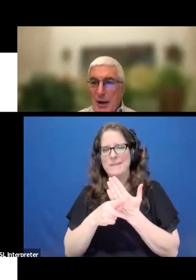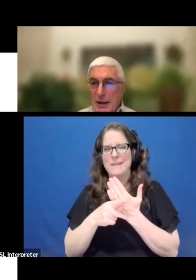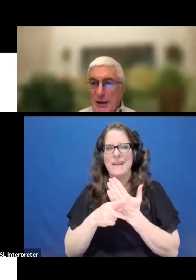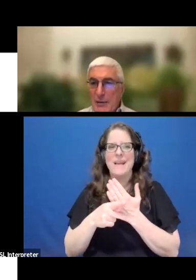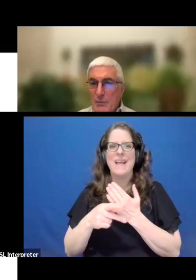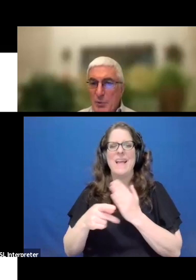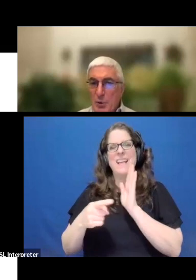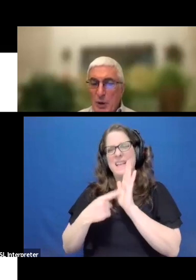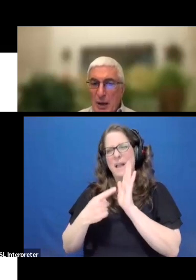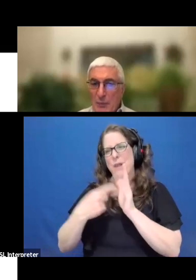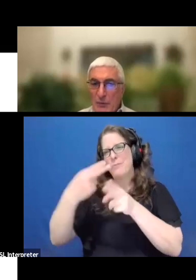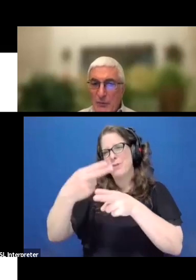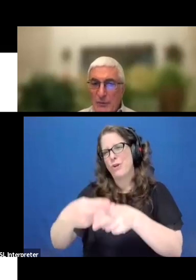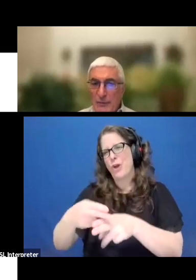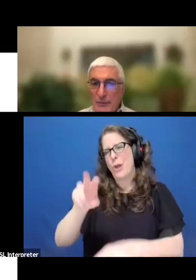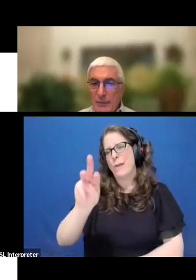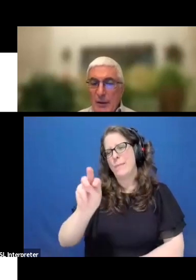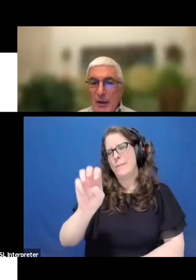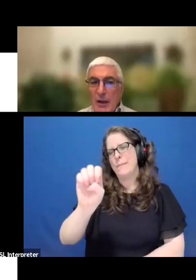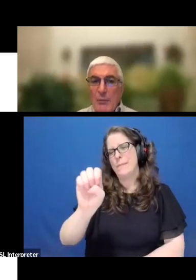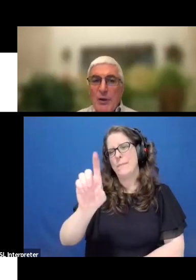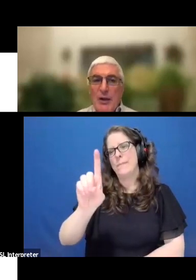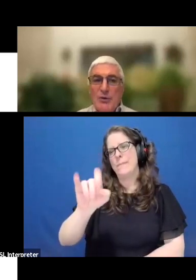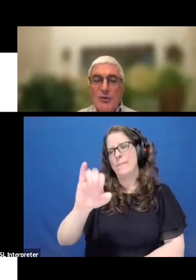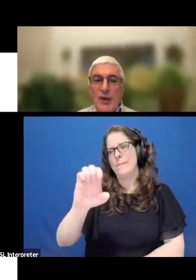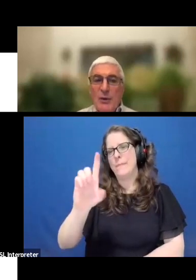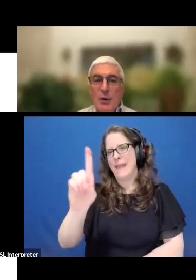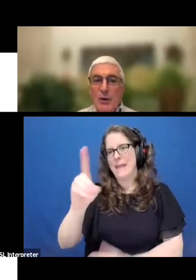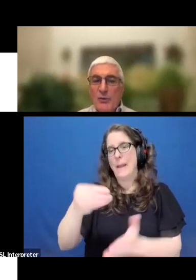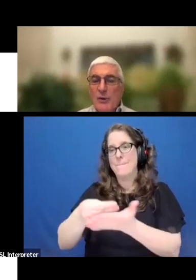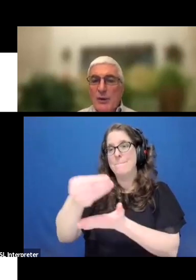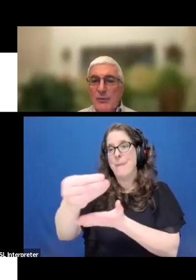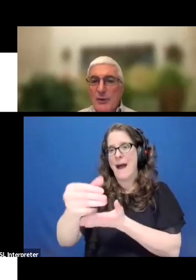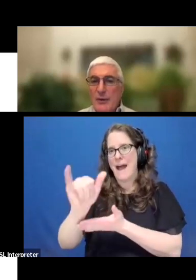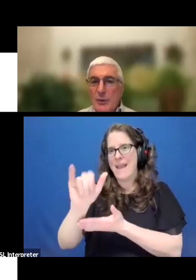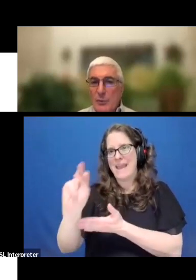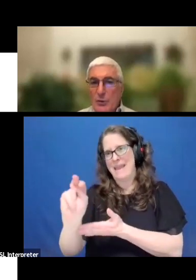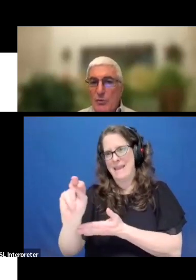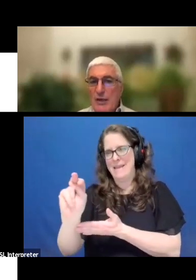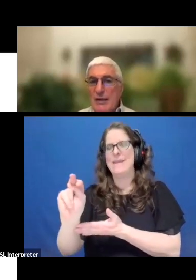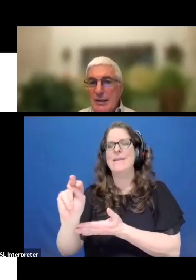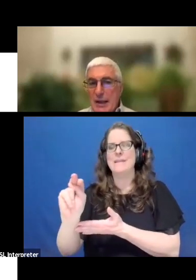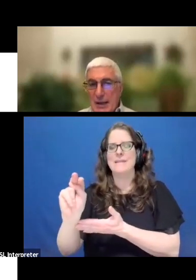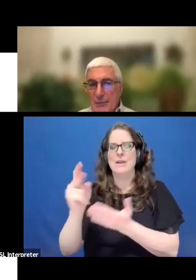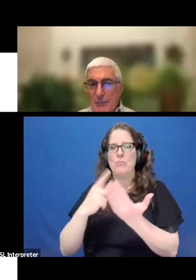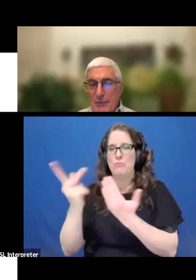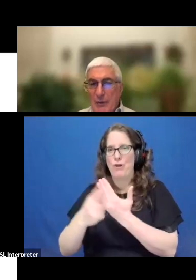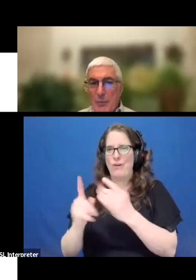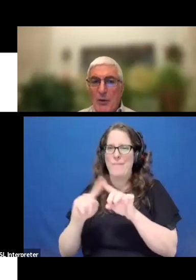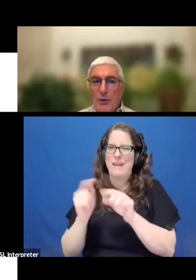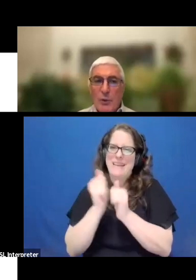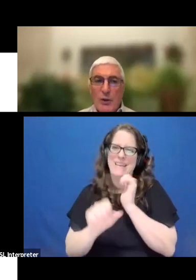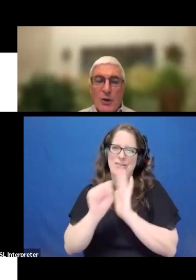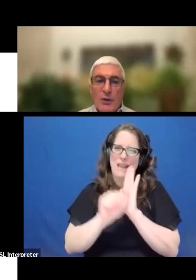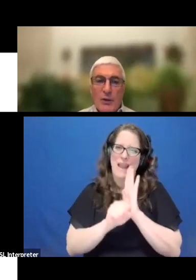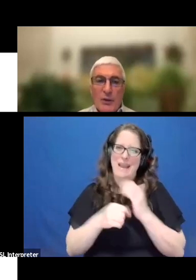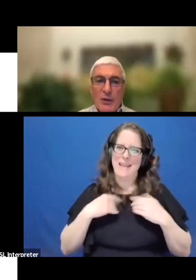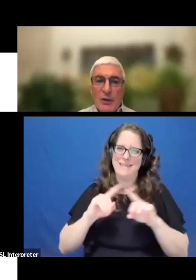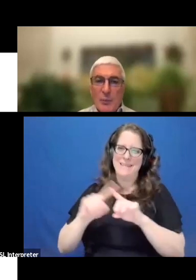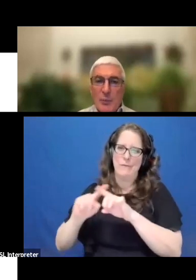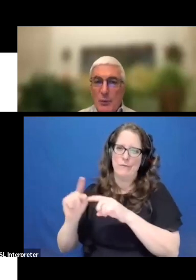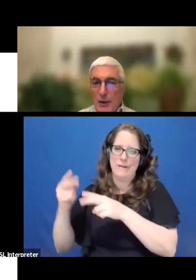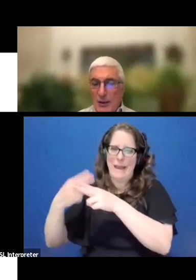Medicaid buy-in programs, but each state also gives it its own unique name. In Maryland, we call